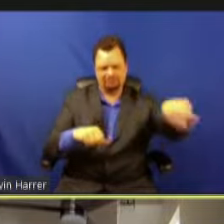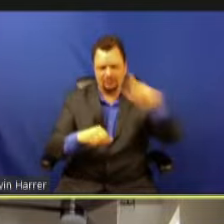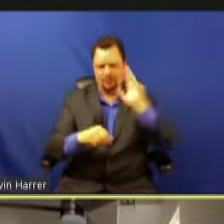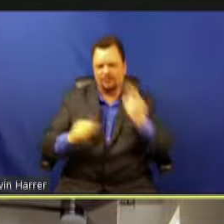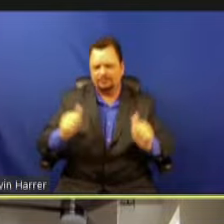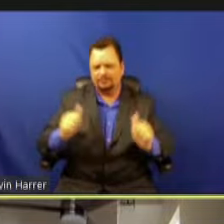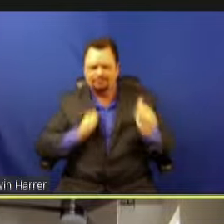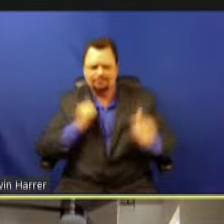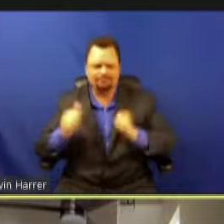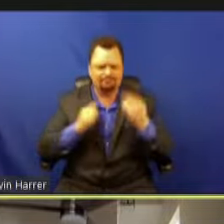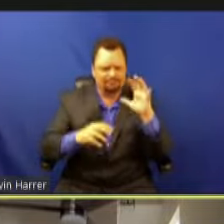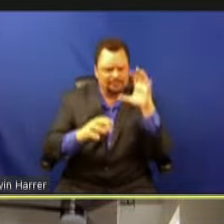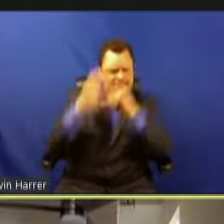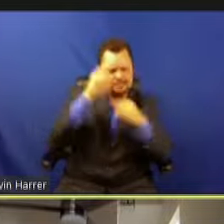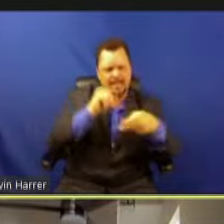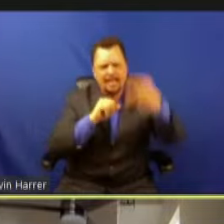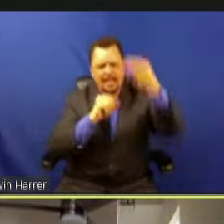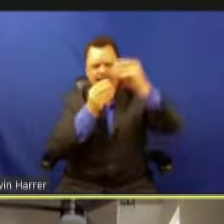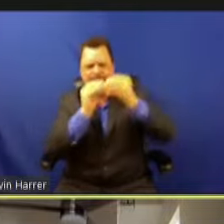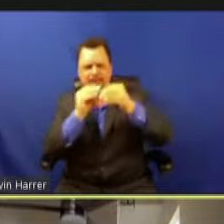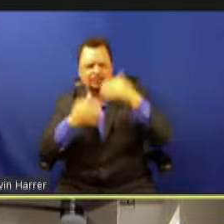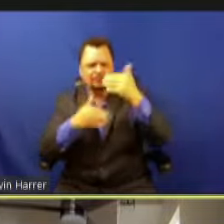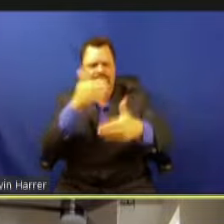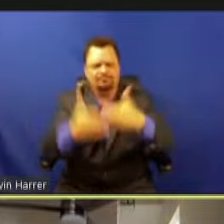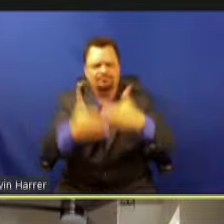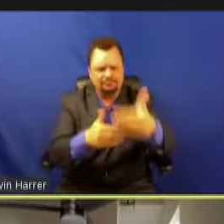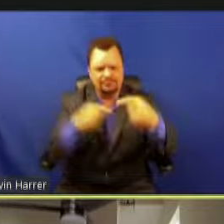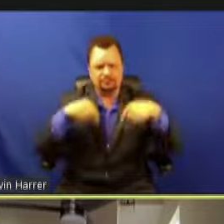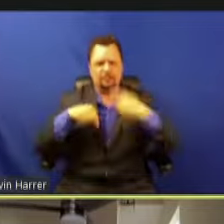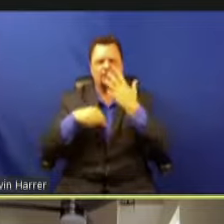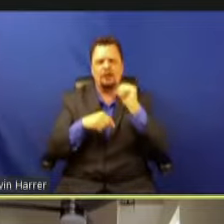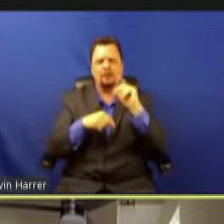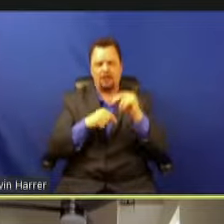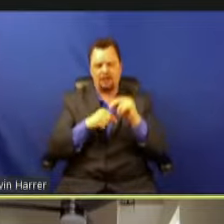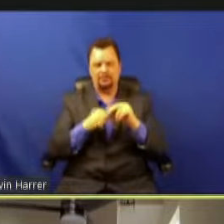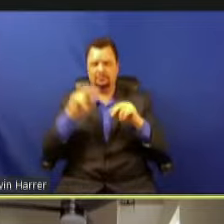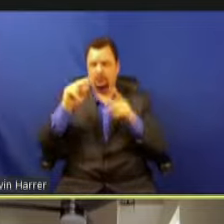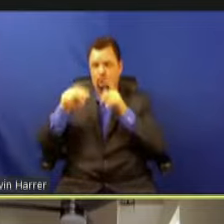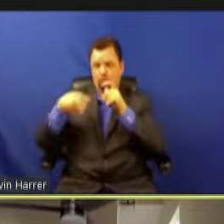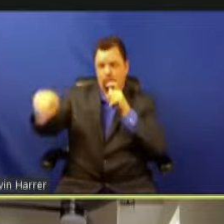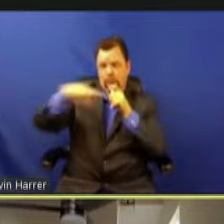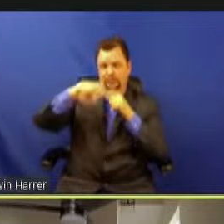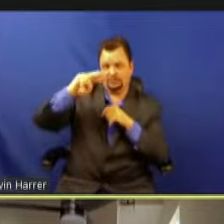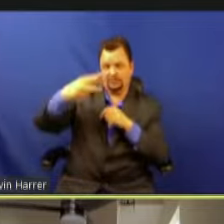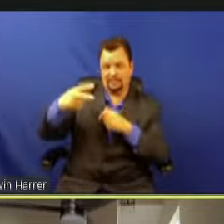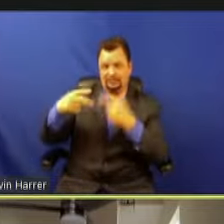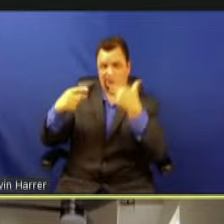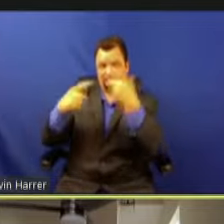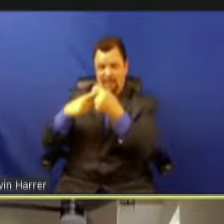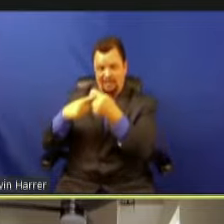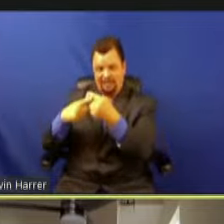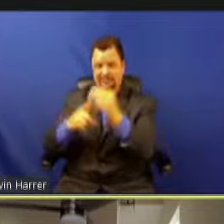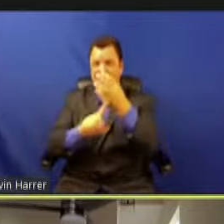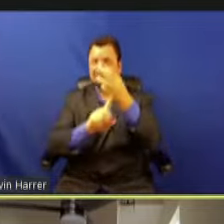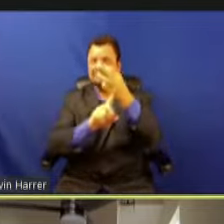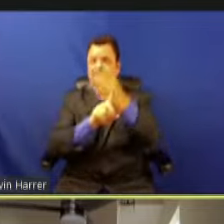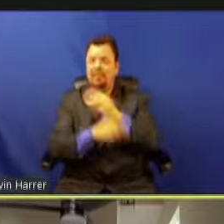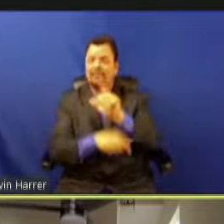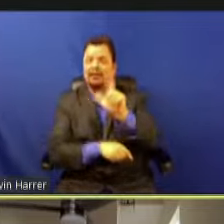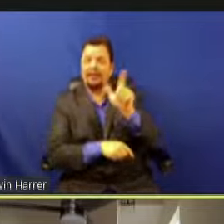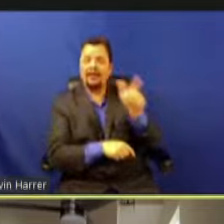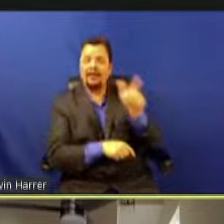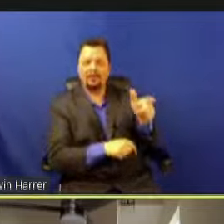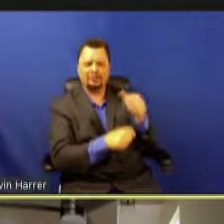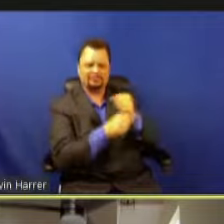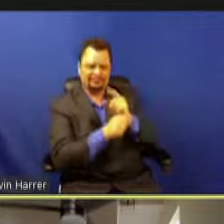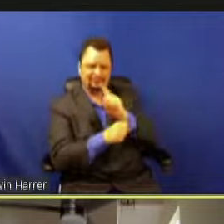for Coloradans who received their second dose 6 months after. That's when we're looking at making sure that they would have that opportunity to get their